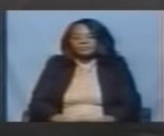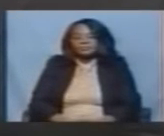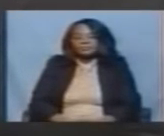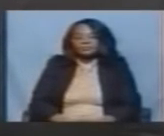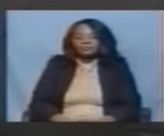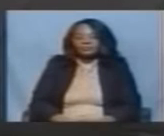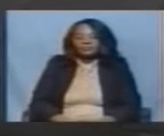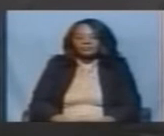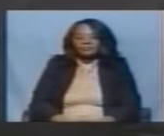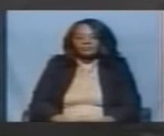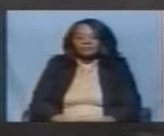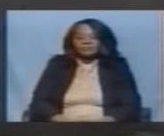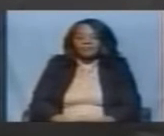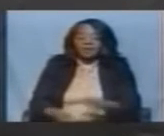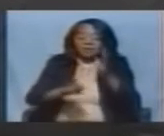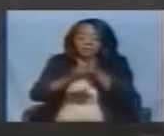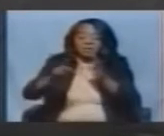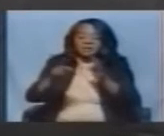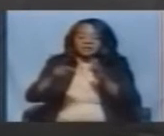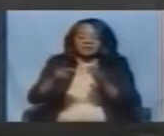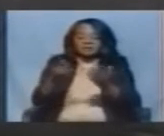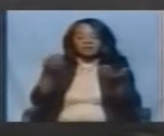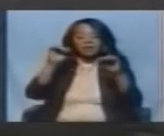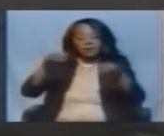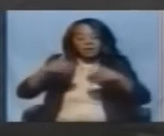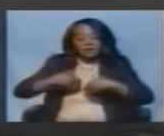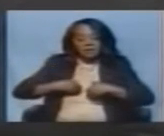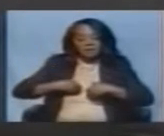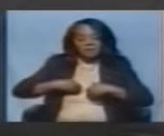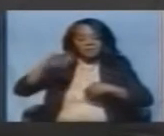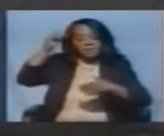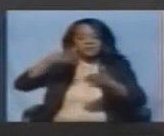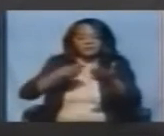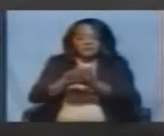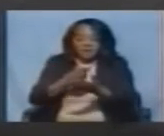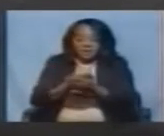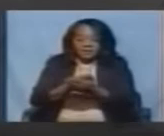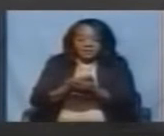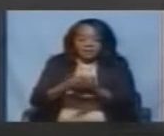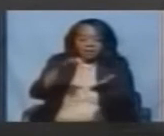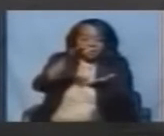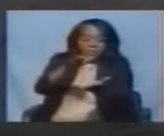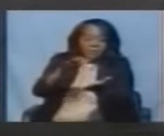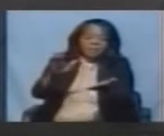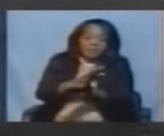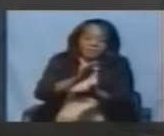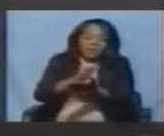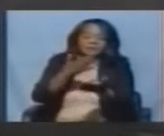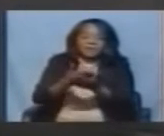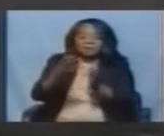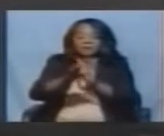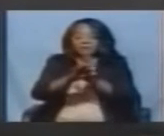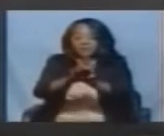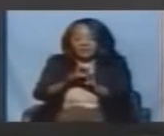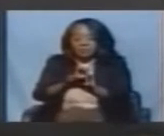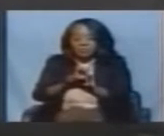have you know, a department, maybe Minister of Finance, undertaking a tender, and they are buying paper, for instance, okay, and they buy